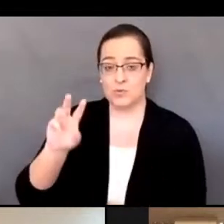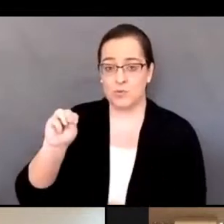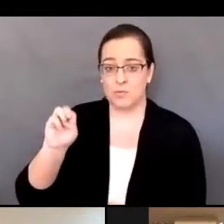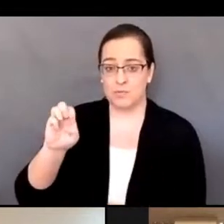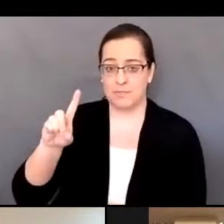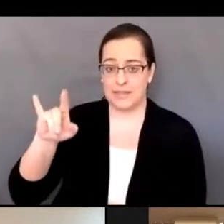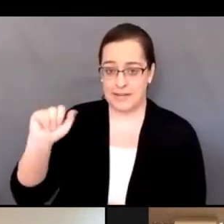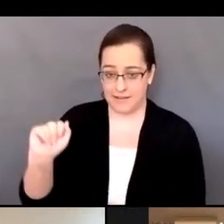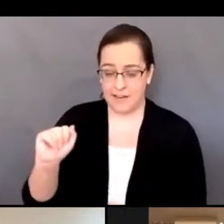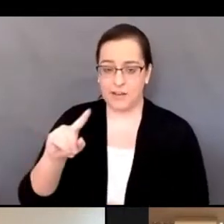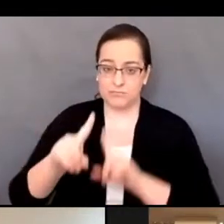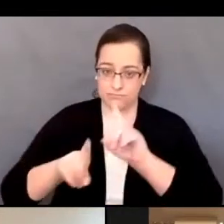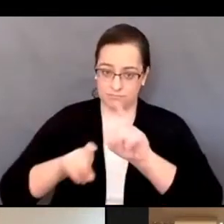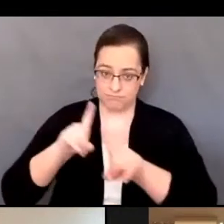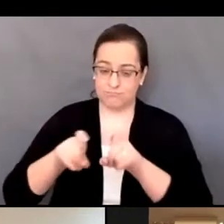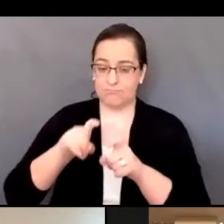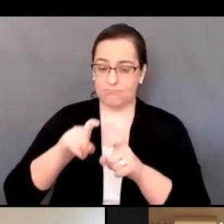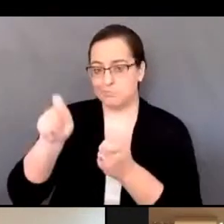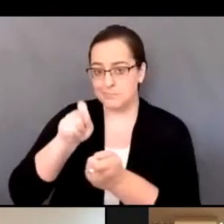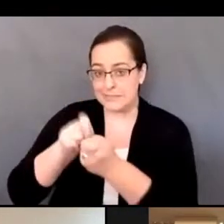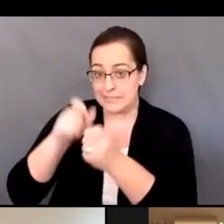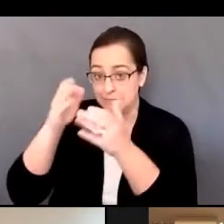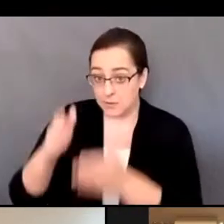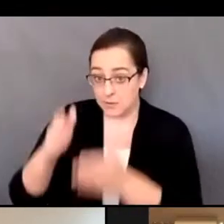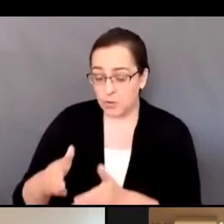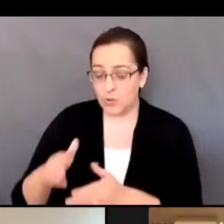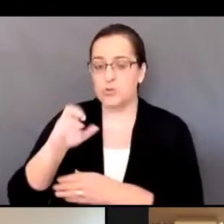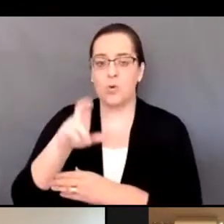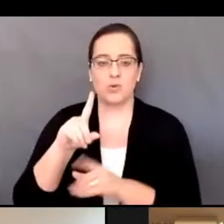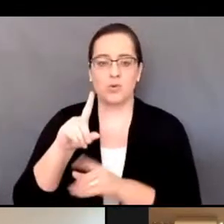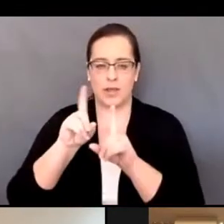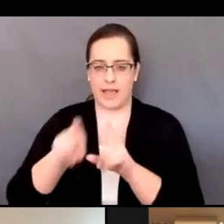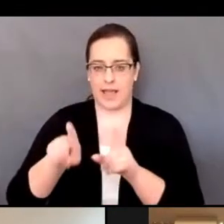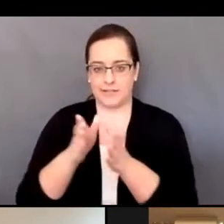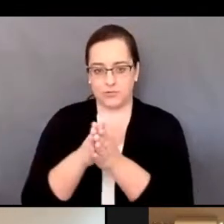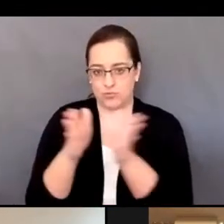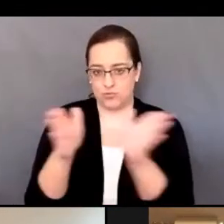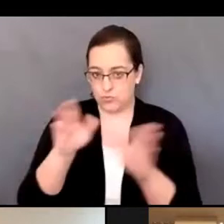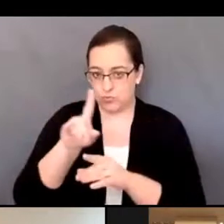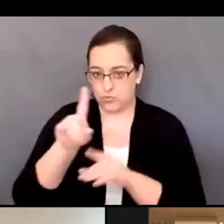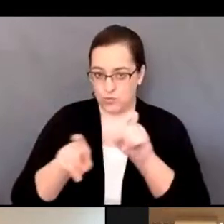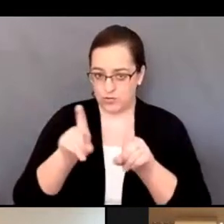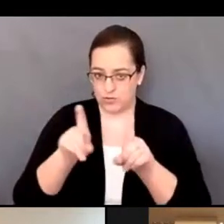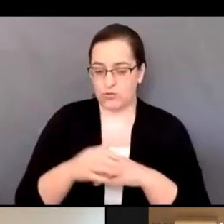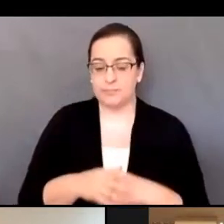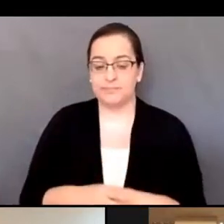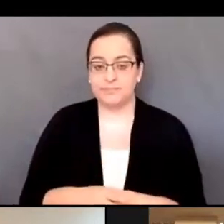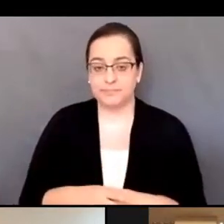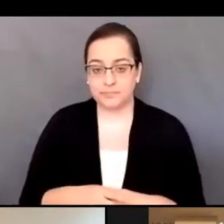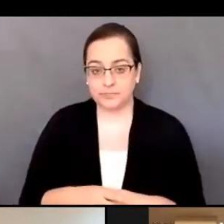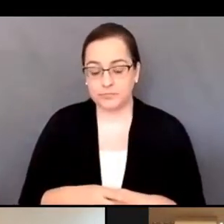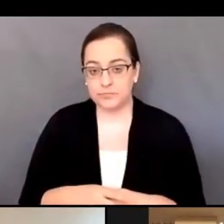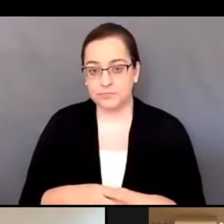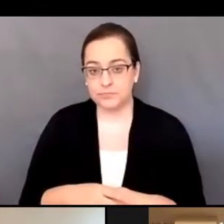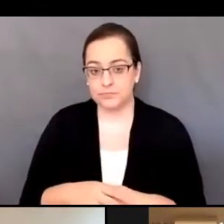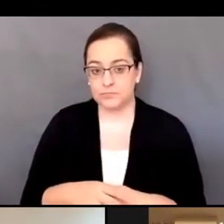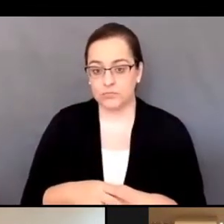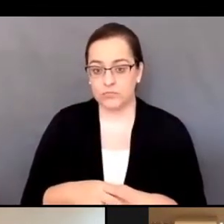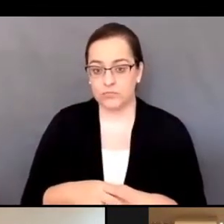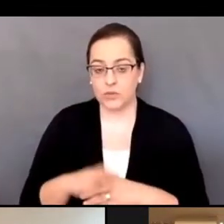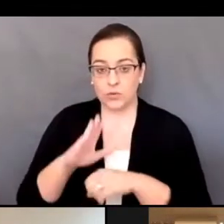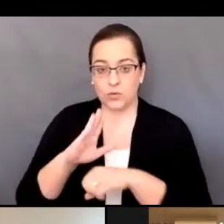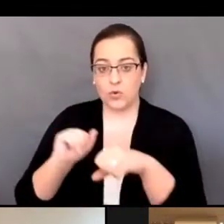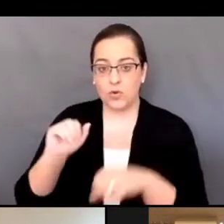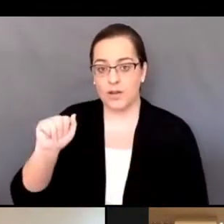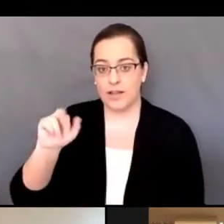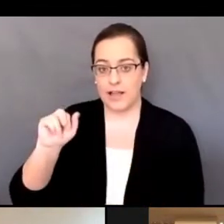questions from our local media. If you have a question for an individual panel member or the panel as a whole, that's perfectly fine. Let me go ahead and call on